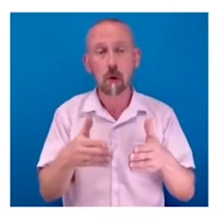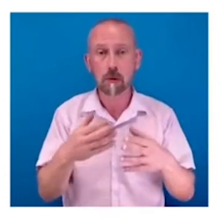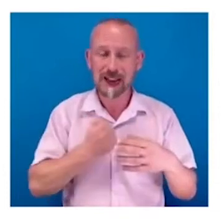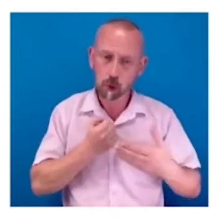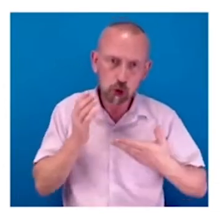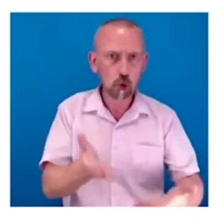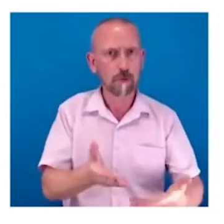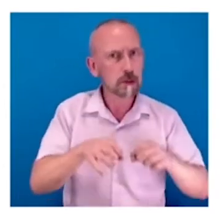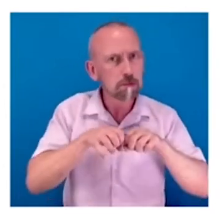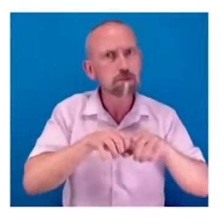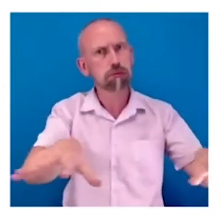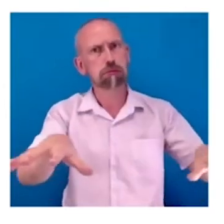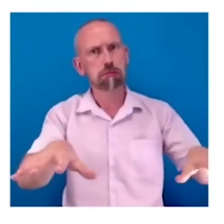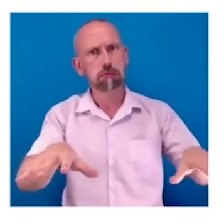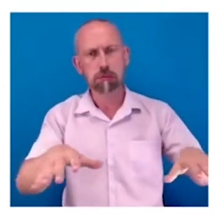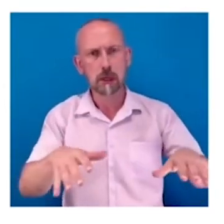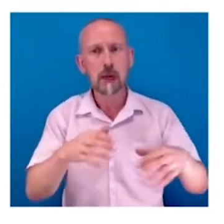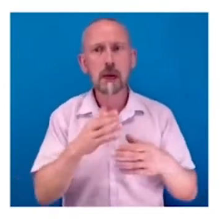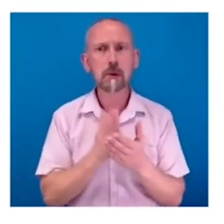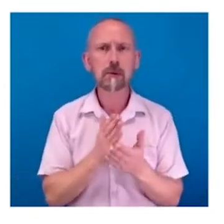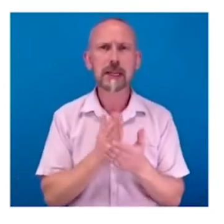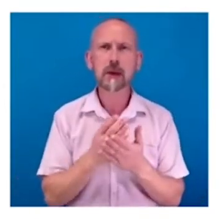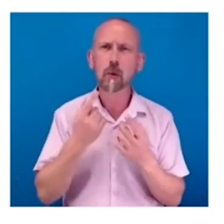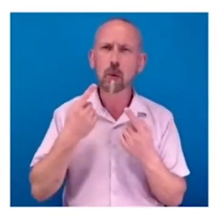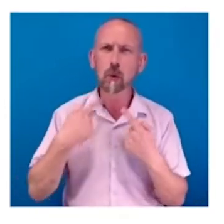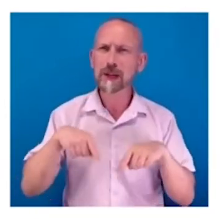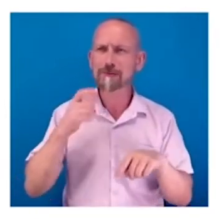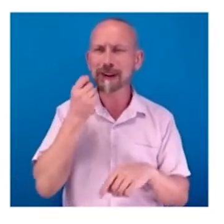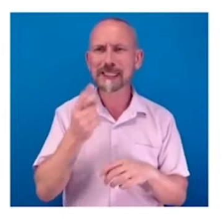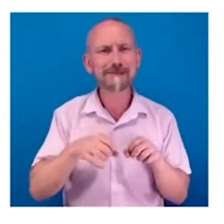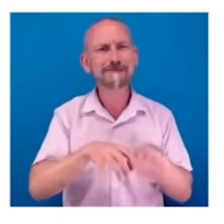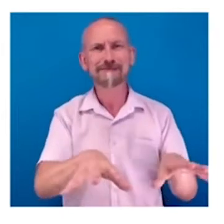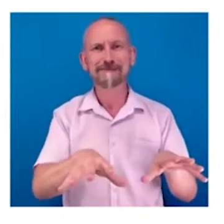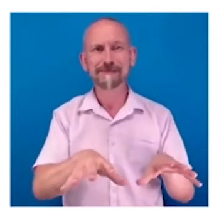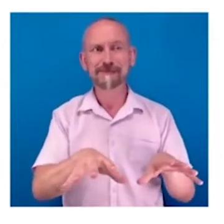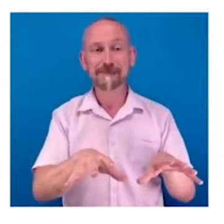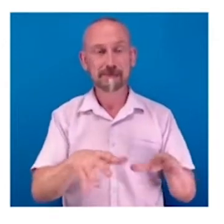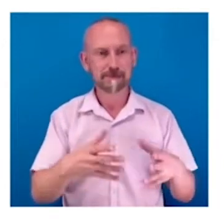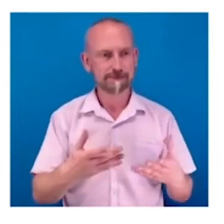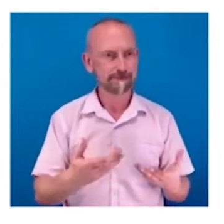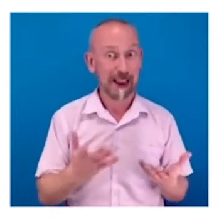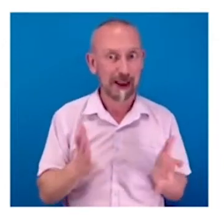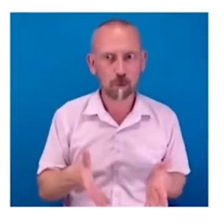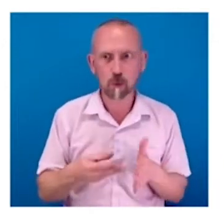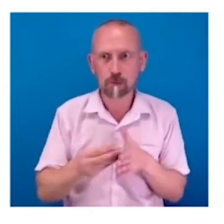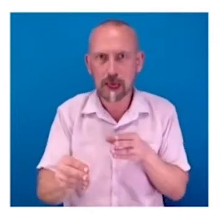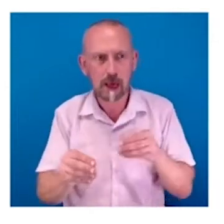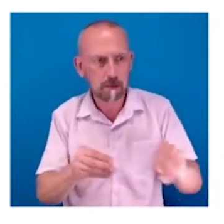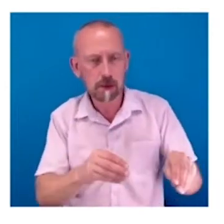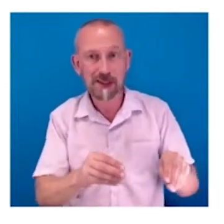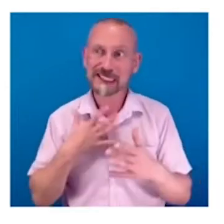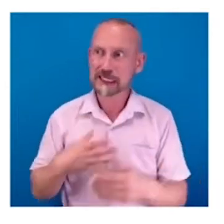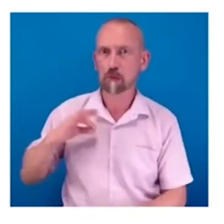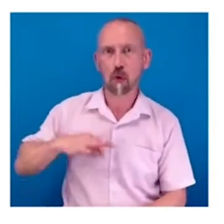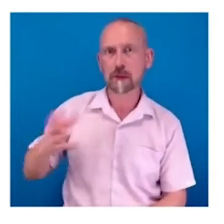accessibility. But we realized to do that we really need the profits. And the other way around, so it can't be at the expense of one of